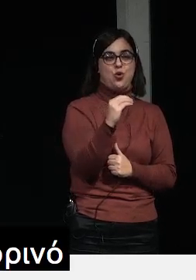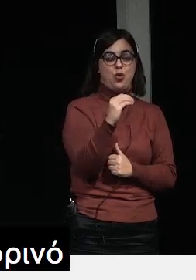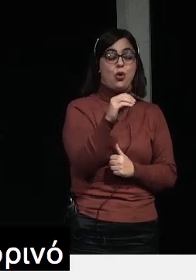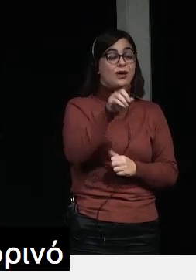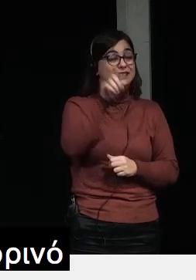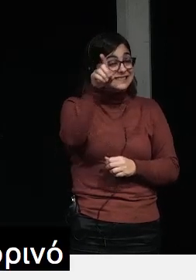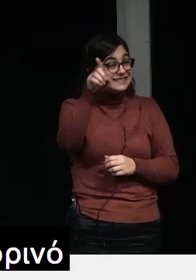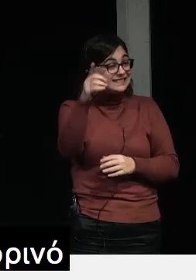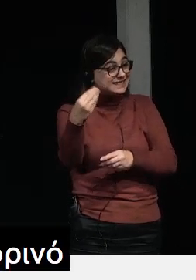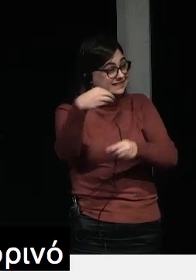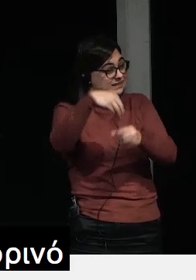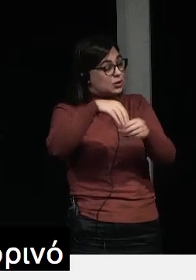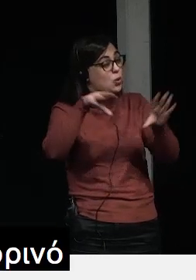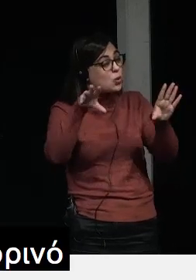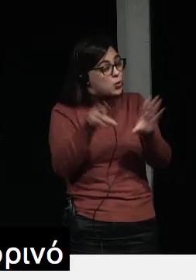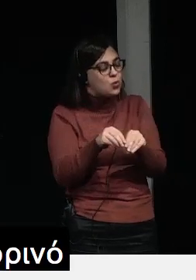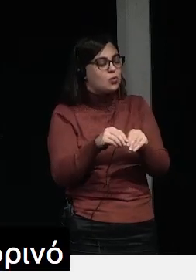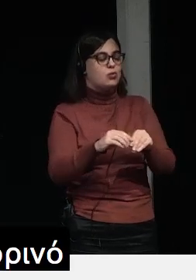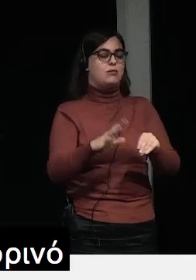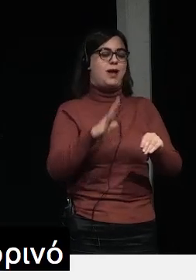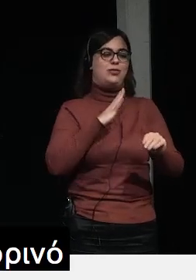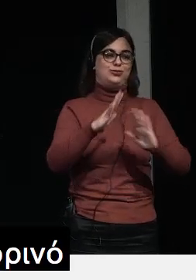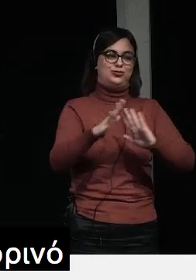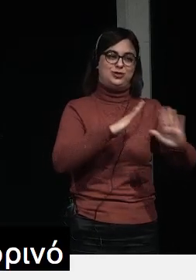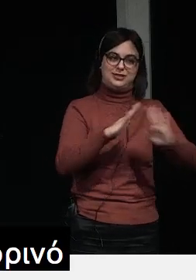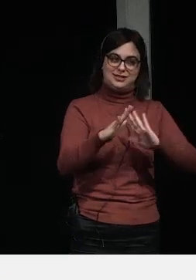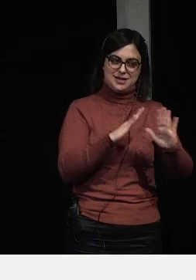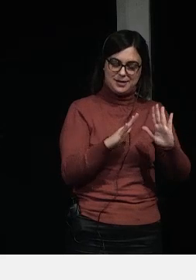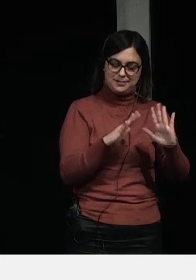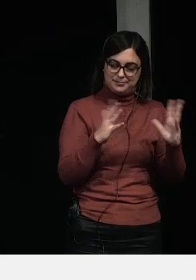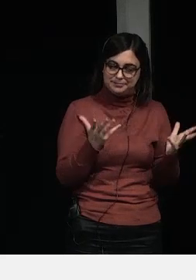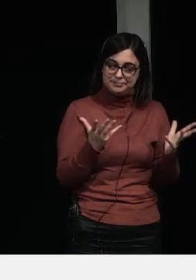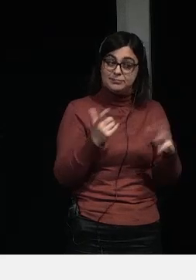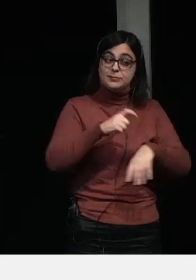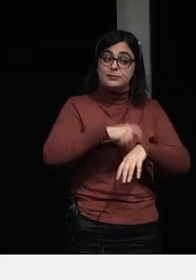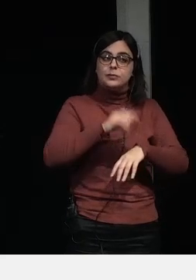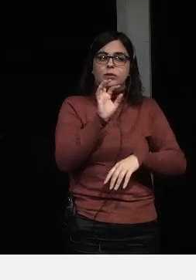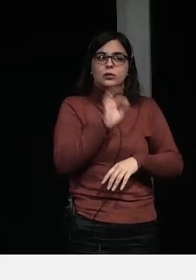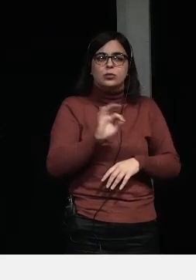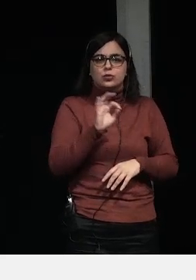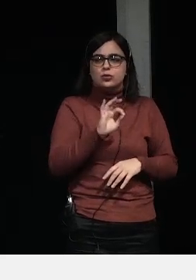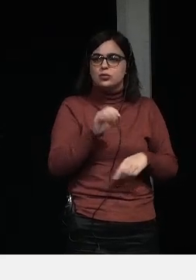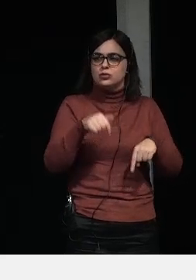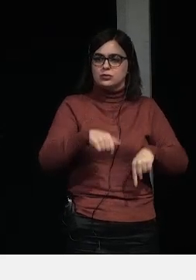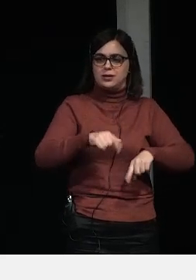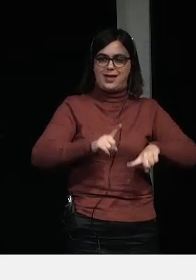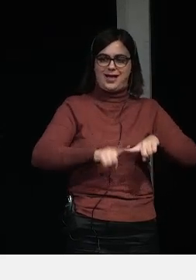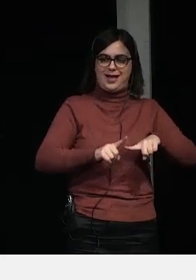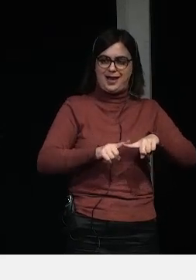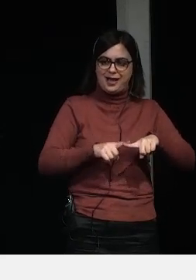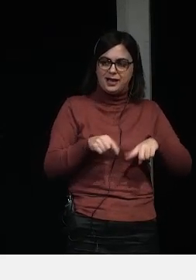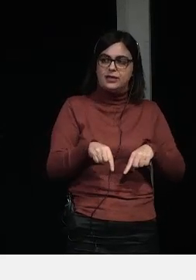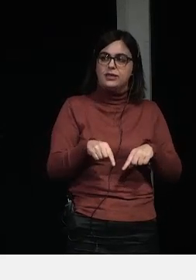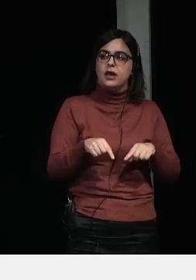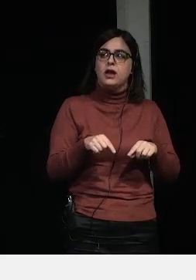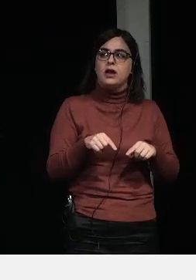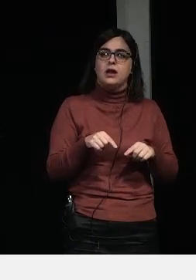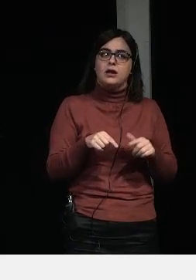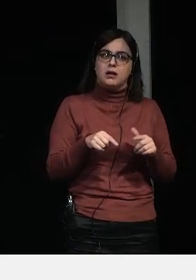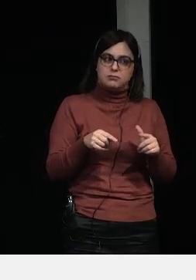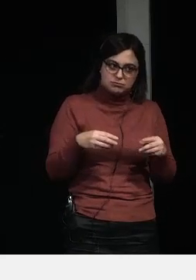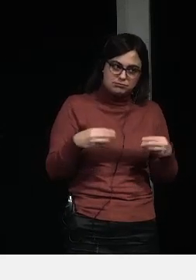Greece, and nowhere better to talk about Jacqueline Morineau theory, quoting her words. The Greeks has a great idea